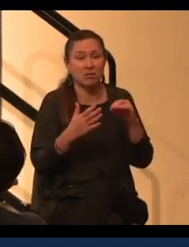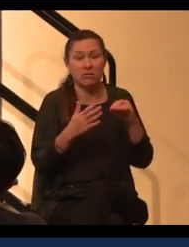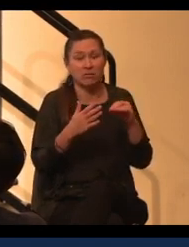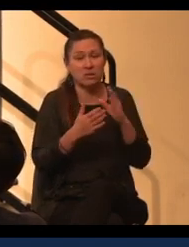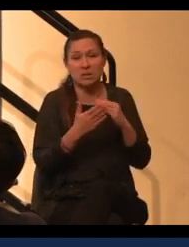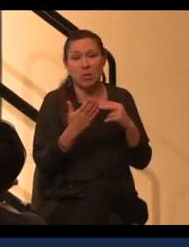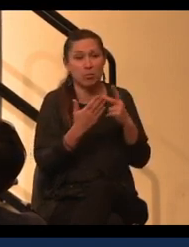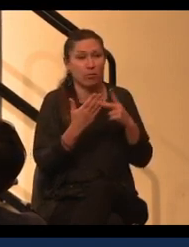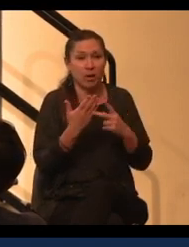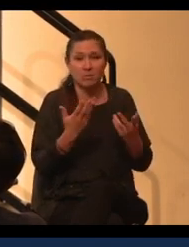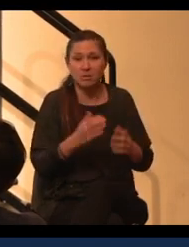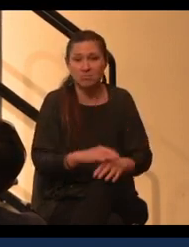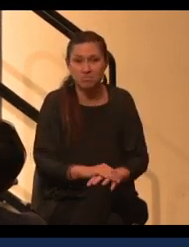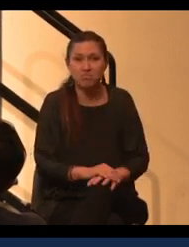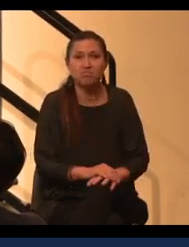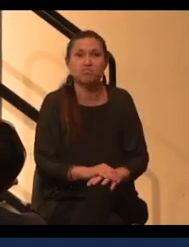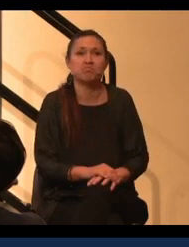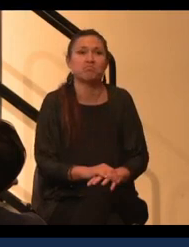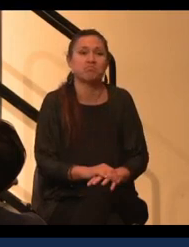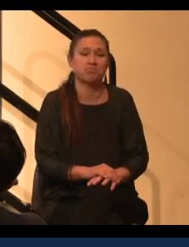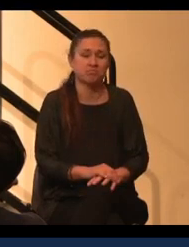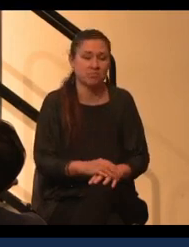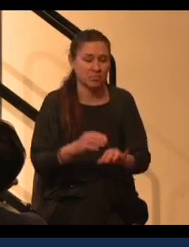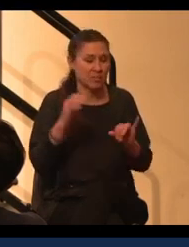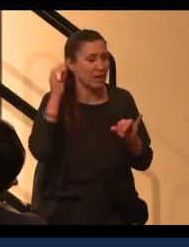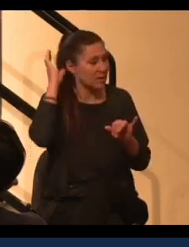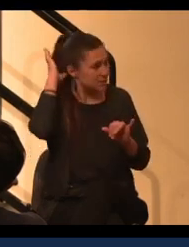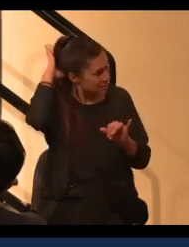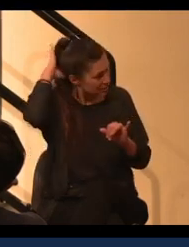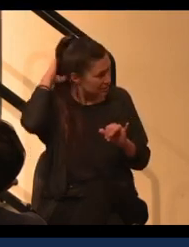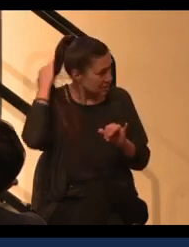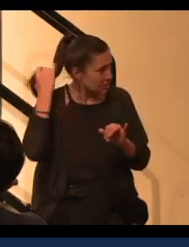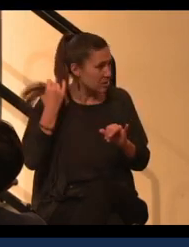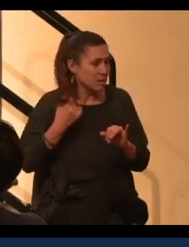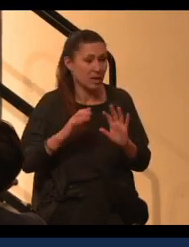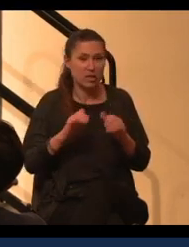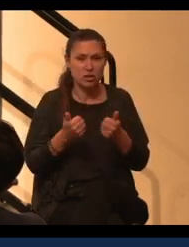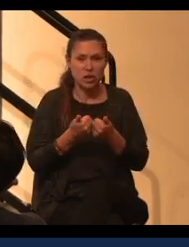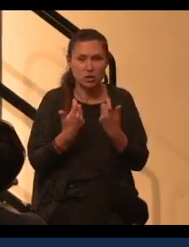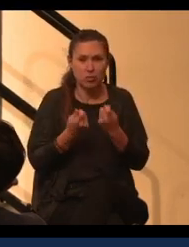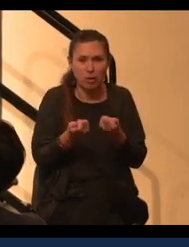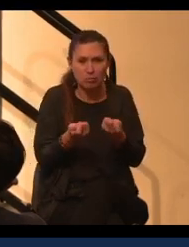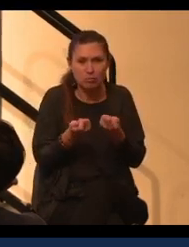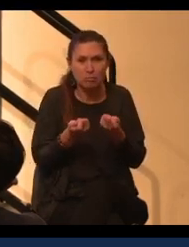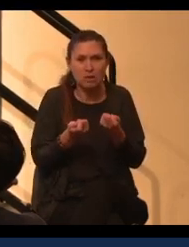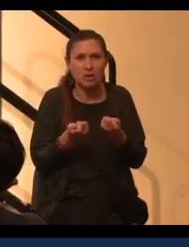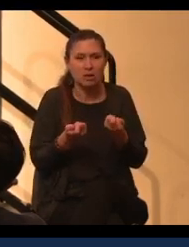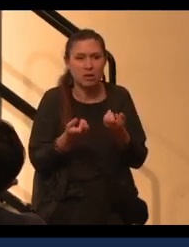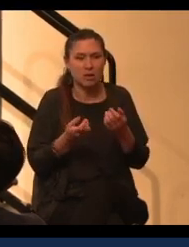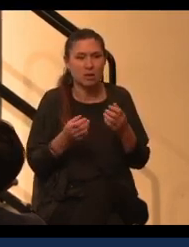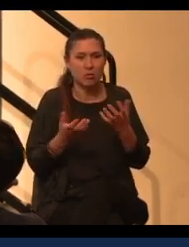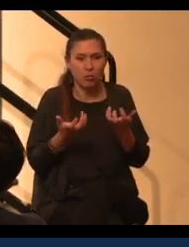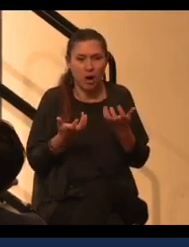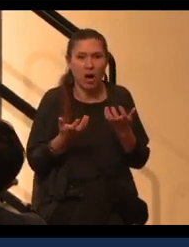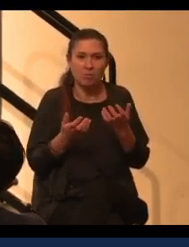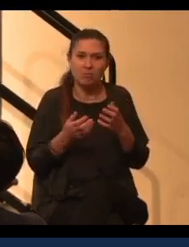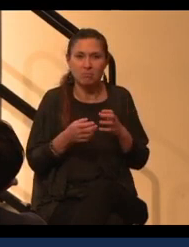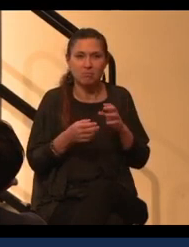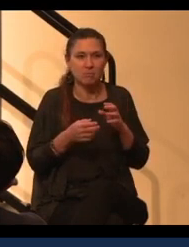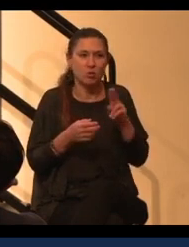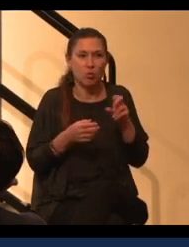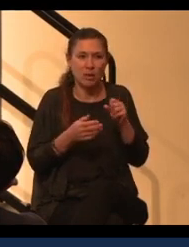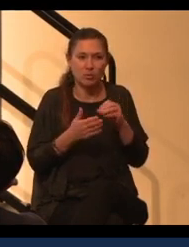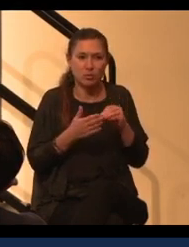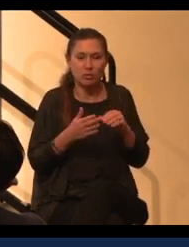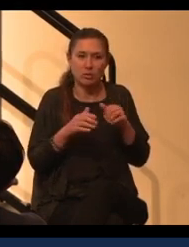And there's long been a challenge with how do we get our domestic students to pursue STEM fields. And in the meantime, our